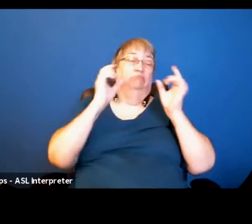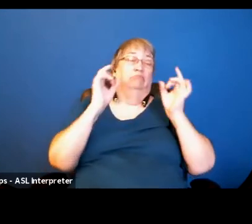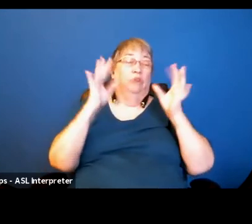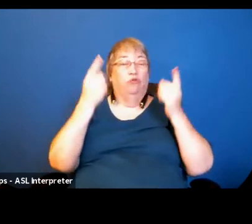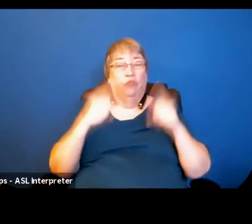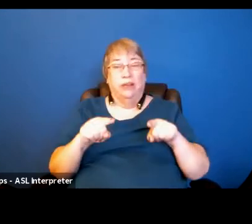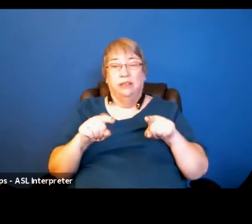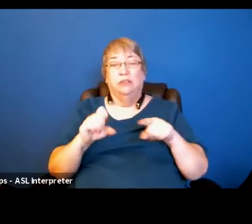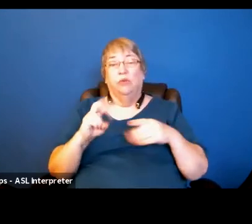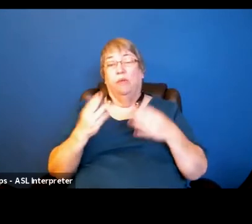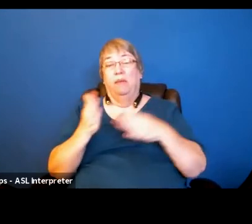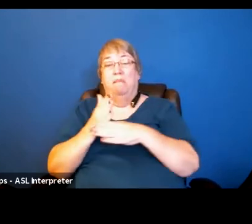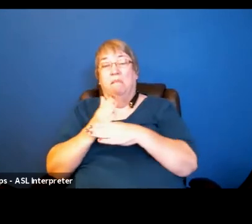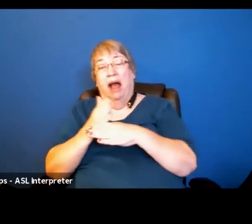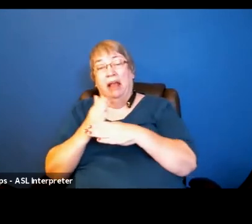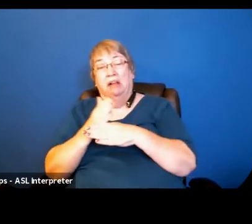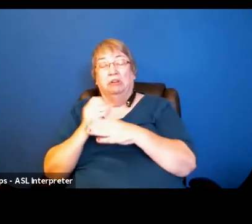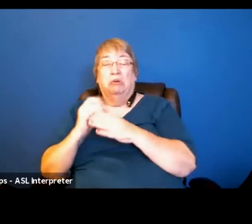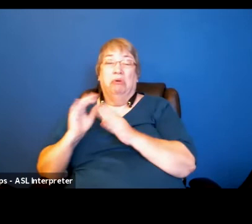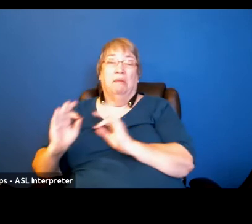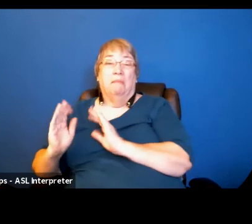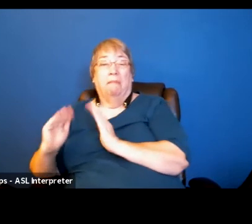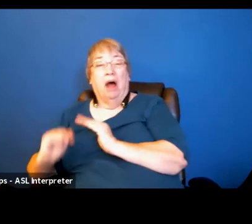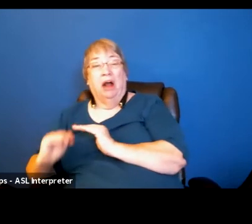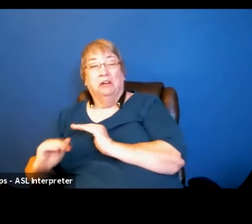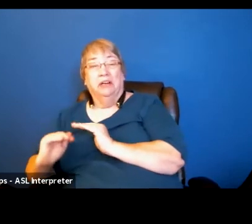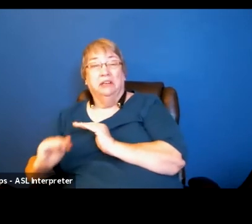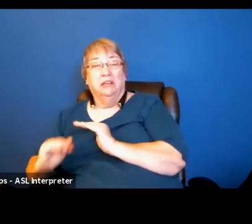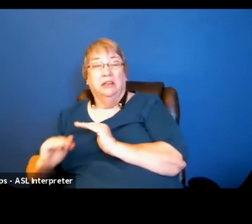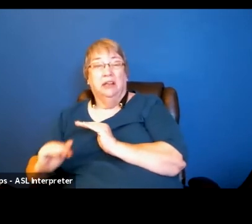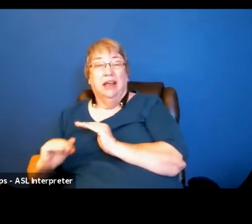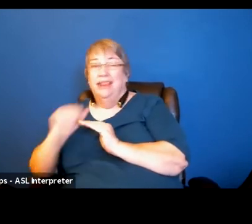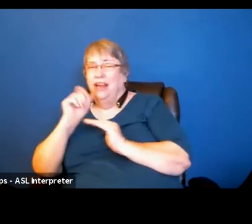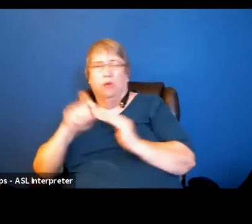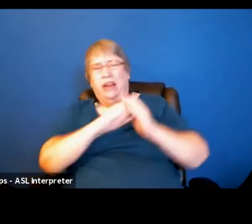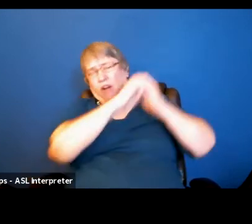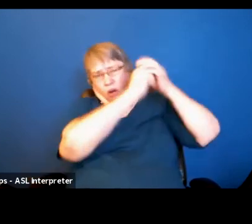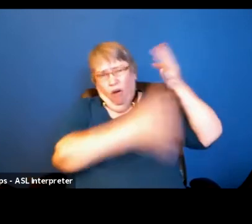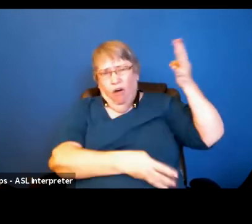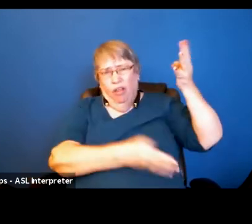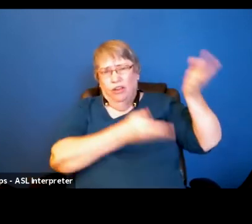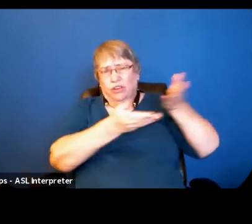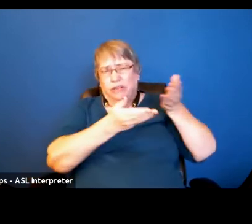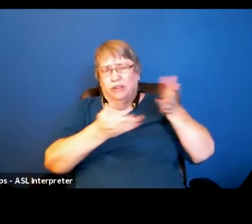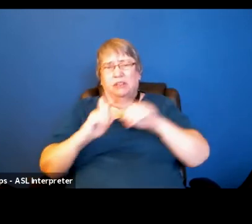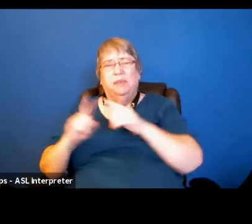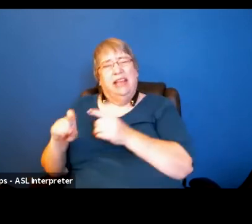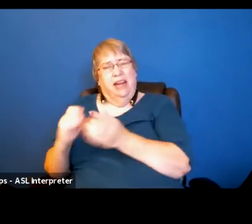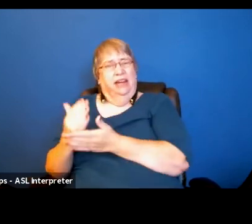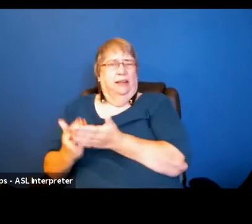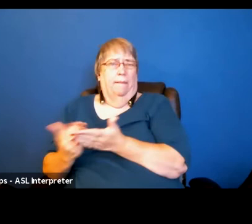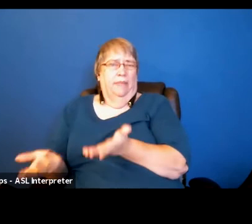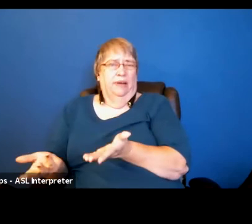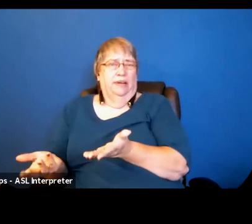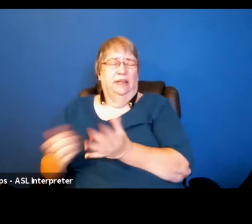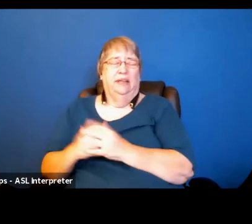intervention and don't need the whole host of things that are currently required per rule for documentation at the provider level. And